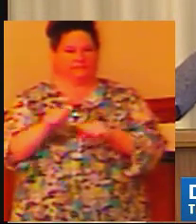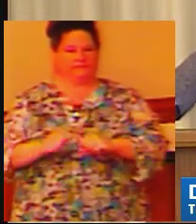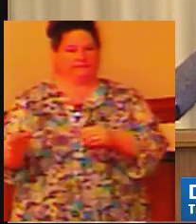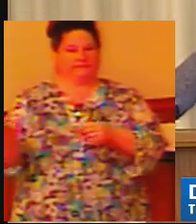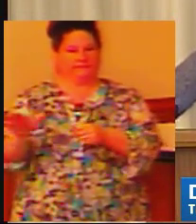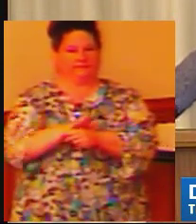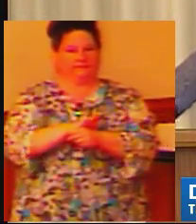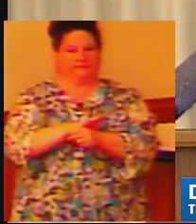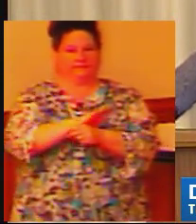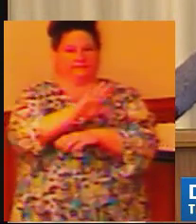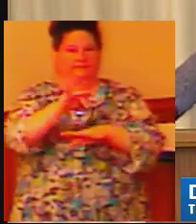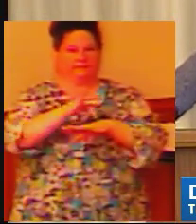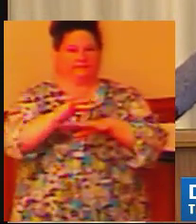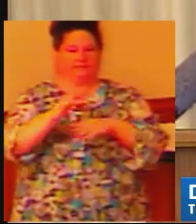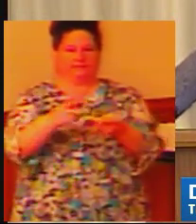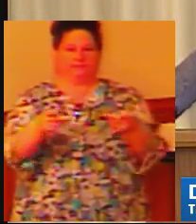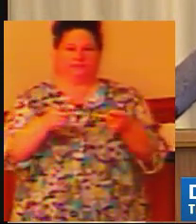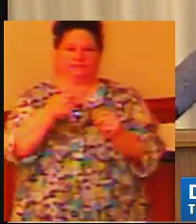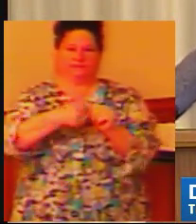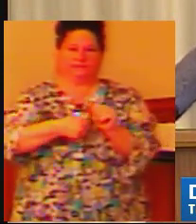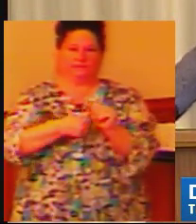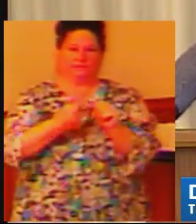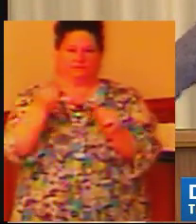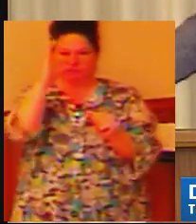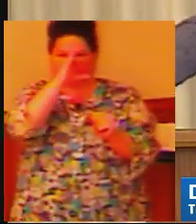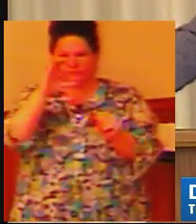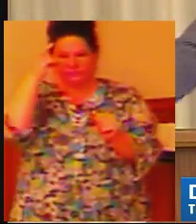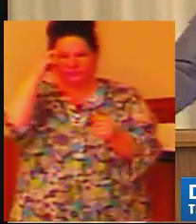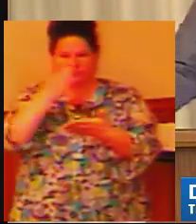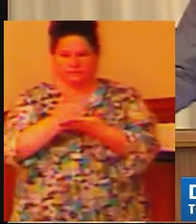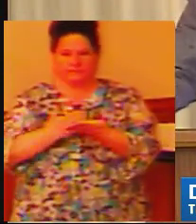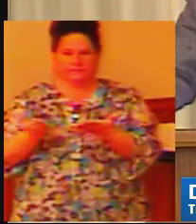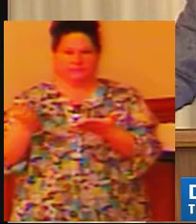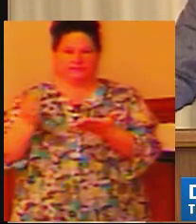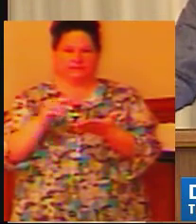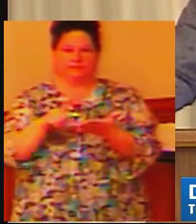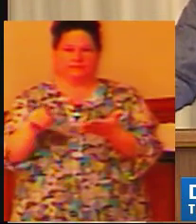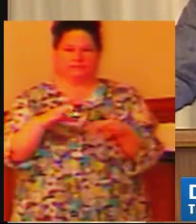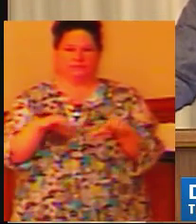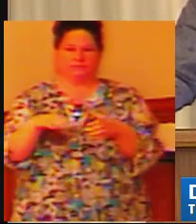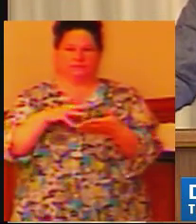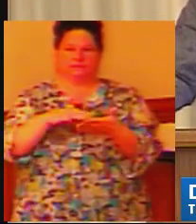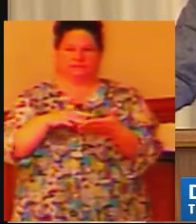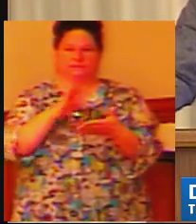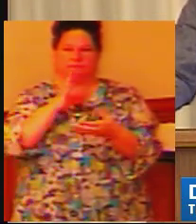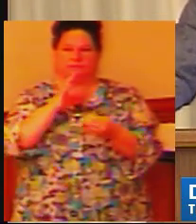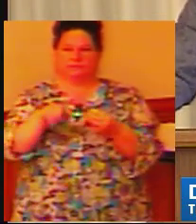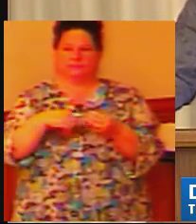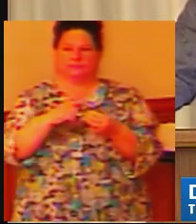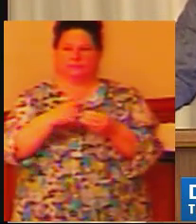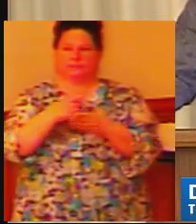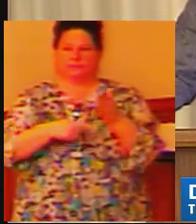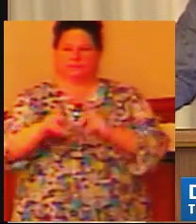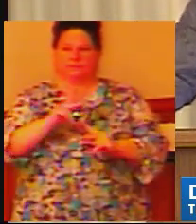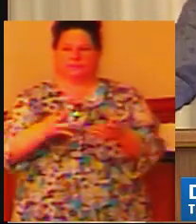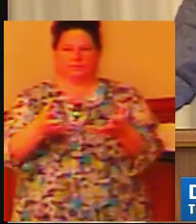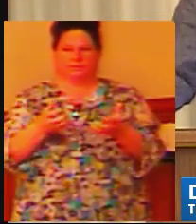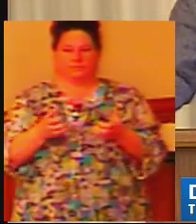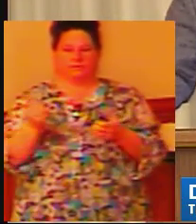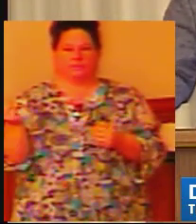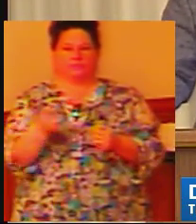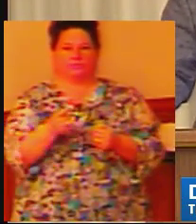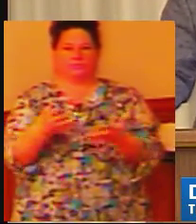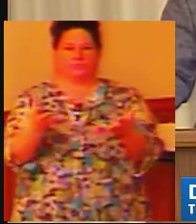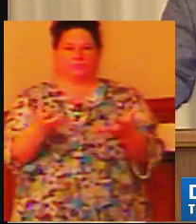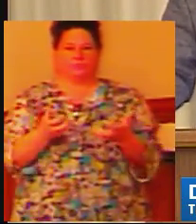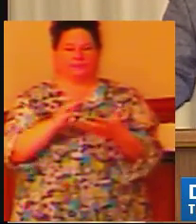spots. Everyone's searching for something. They did studies that talked about what do people want. They all want